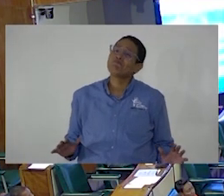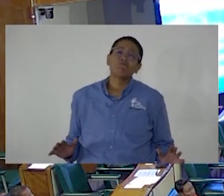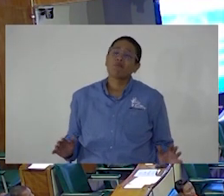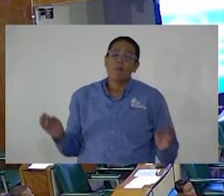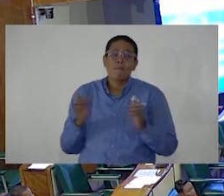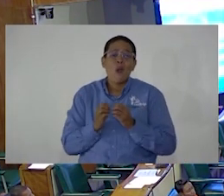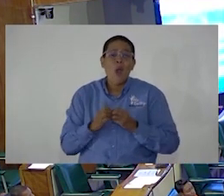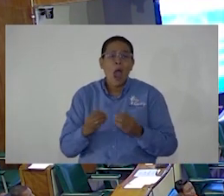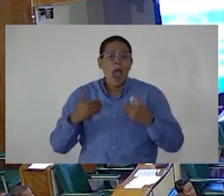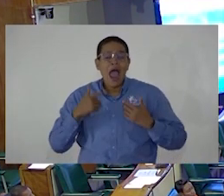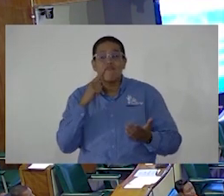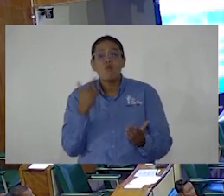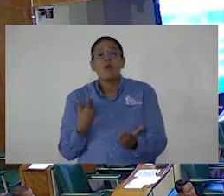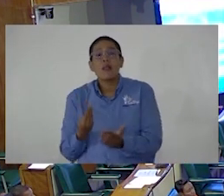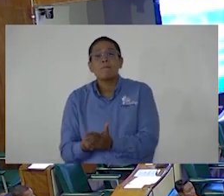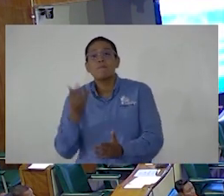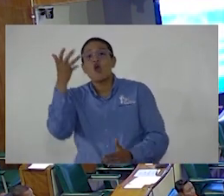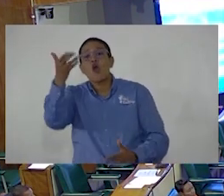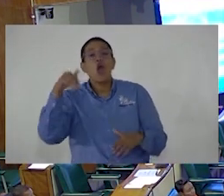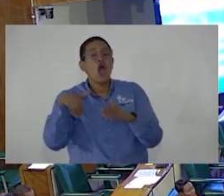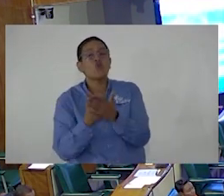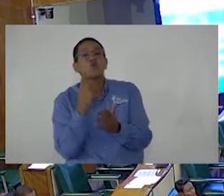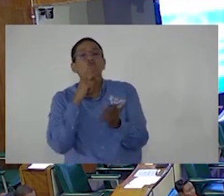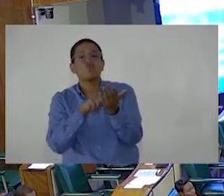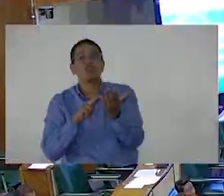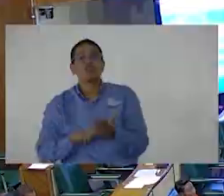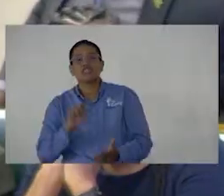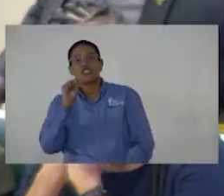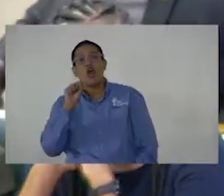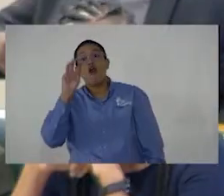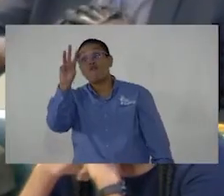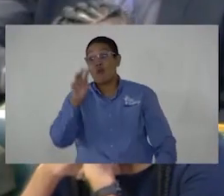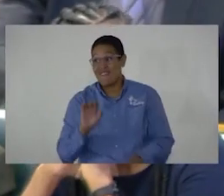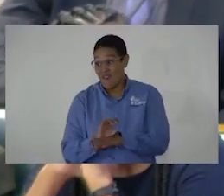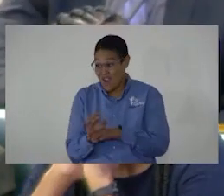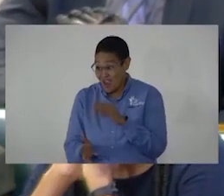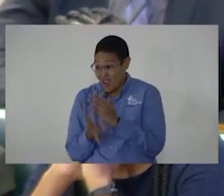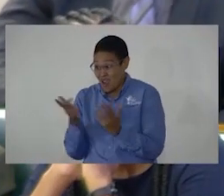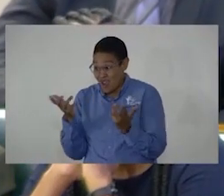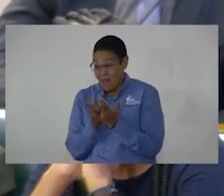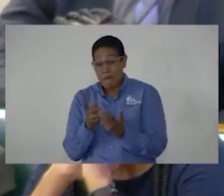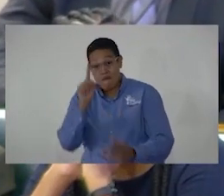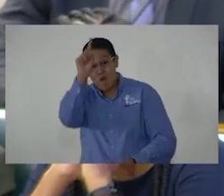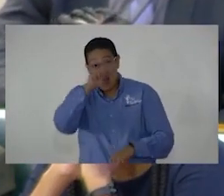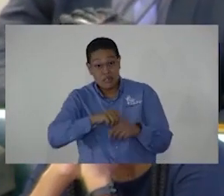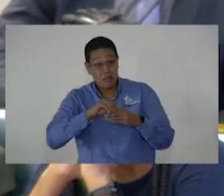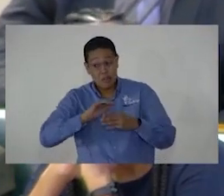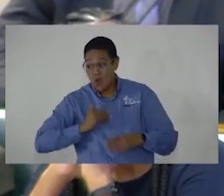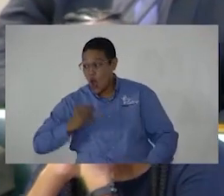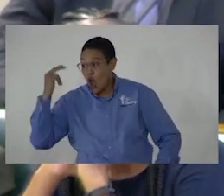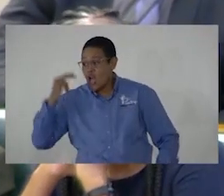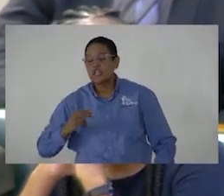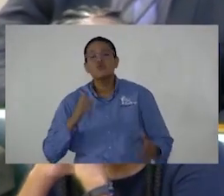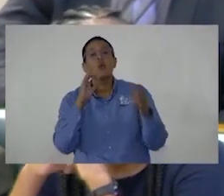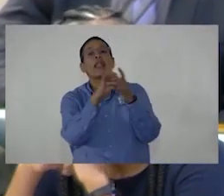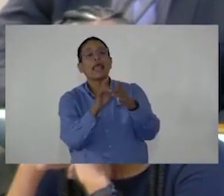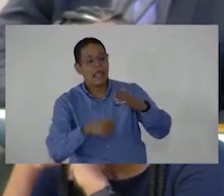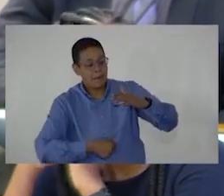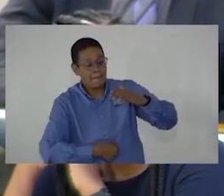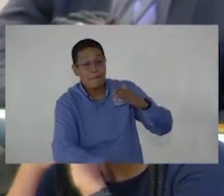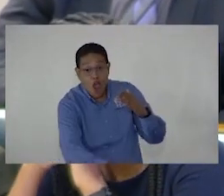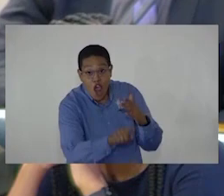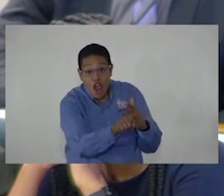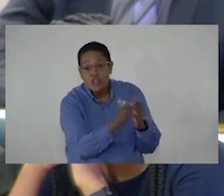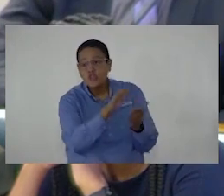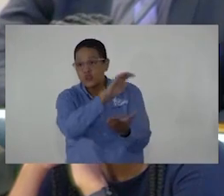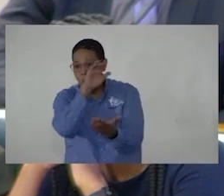now moving to procure a new registration software, which for the first time in our history will link birth record